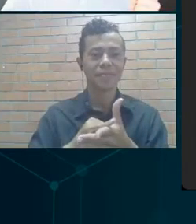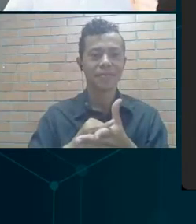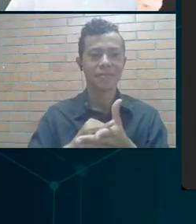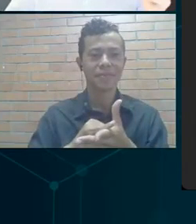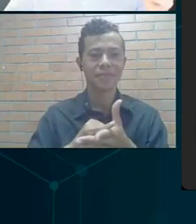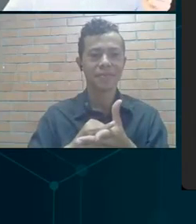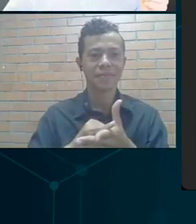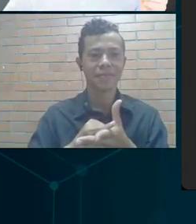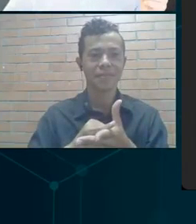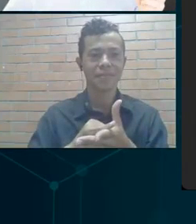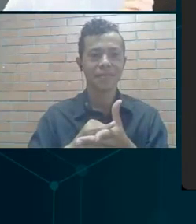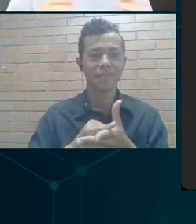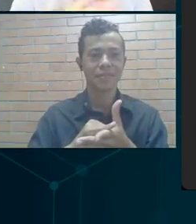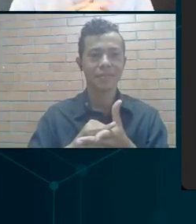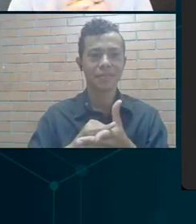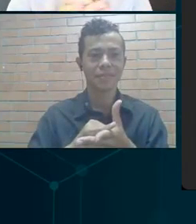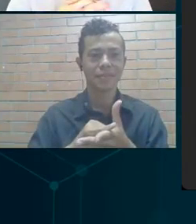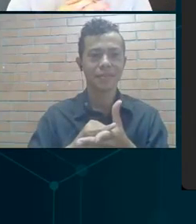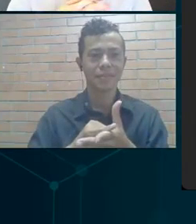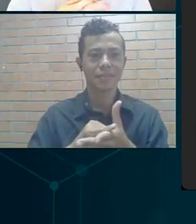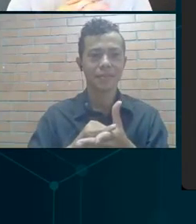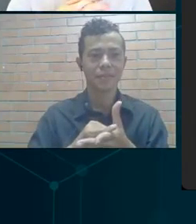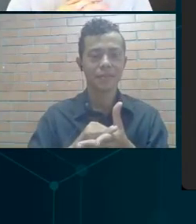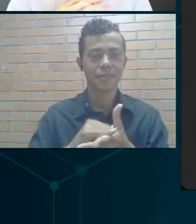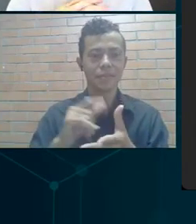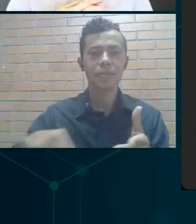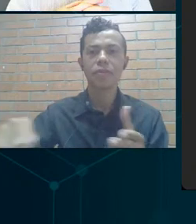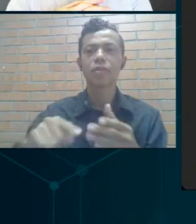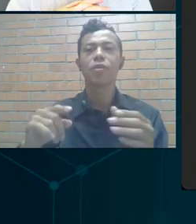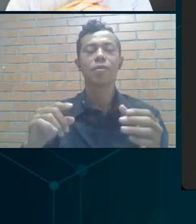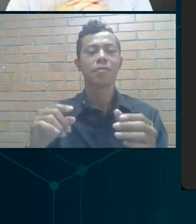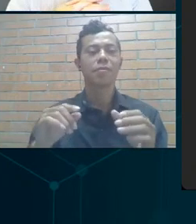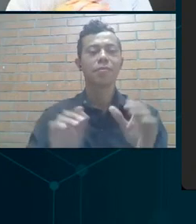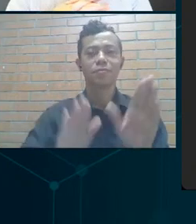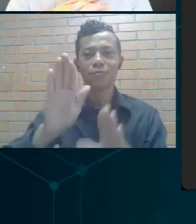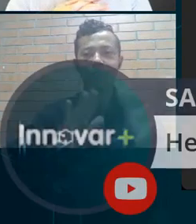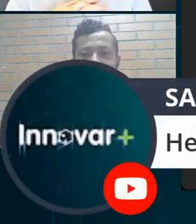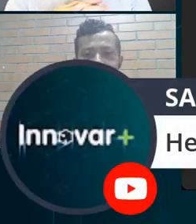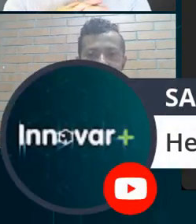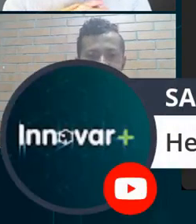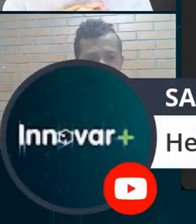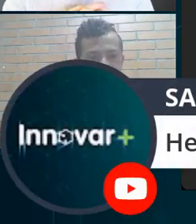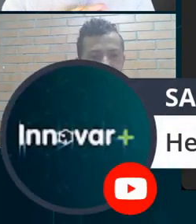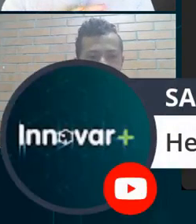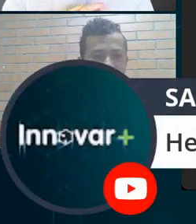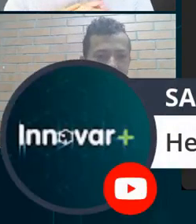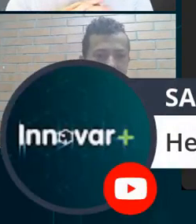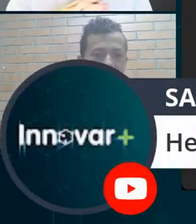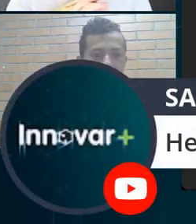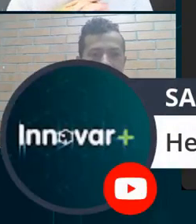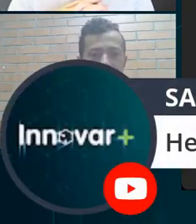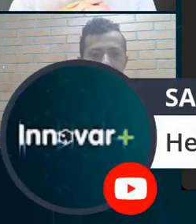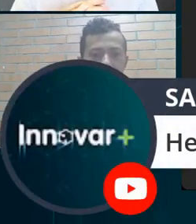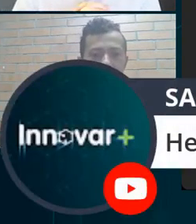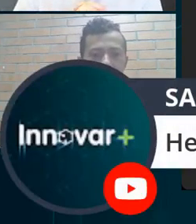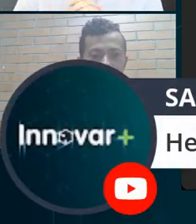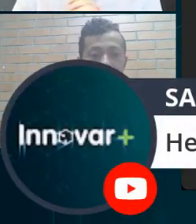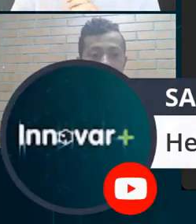and just say. Yeah. Go ahead, John. That's a great point. There it is. Hey, somebody's there.